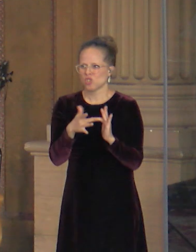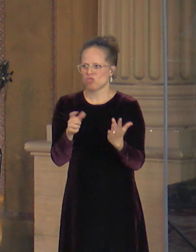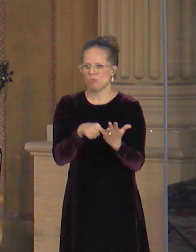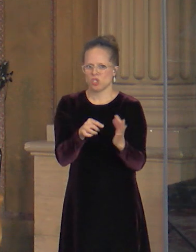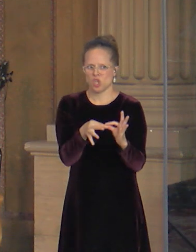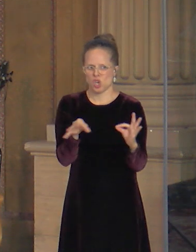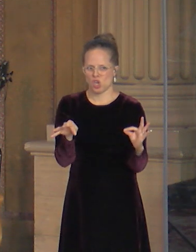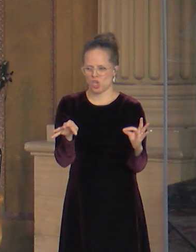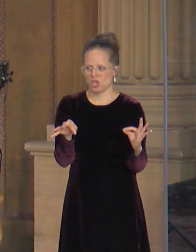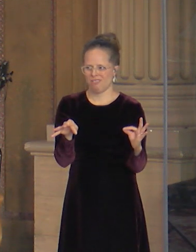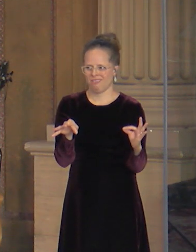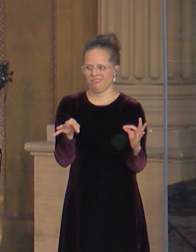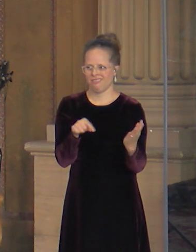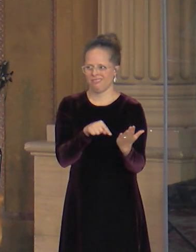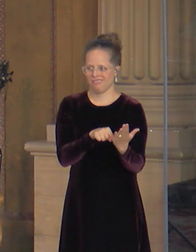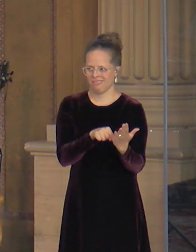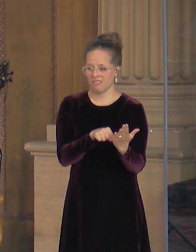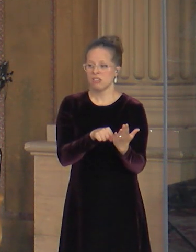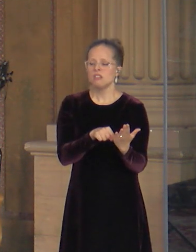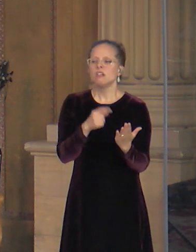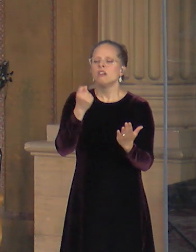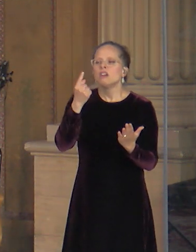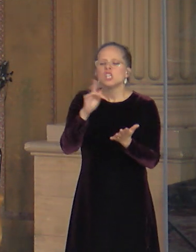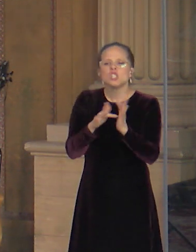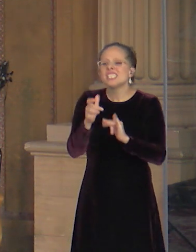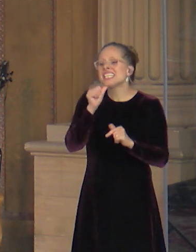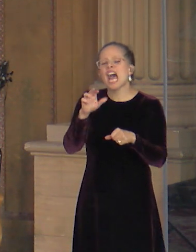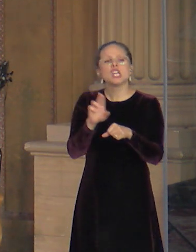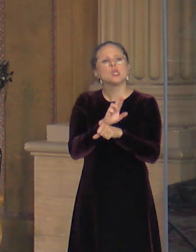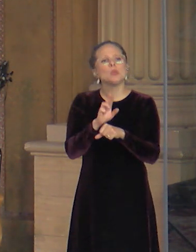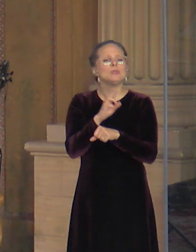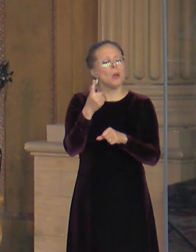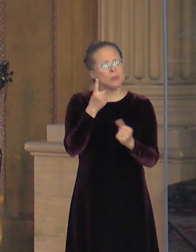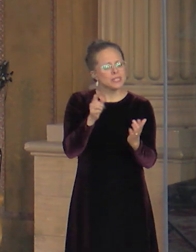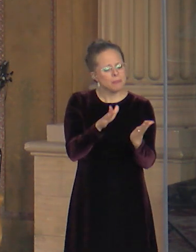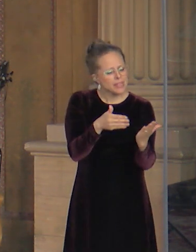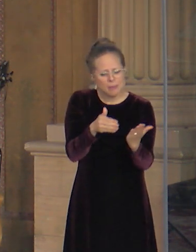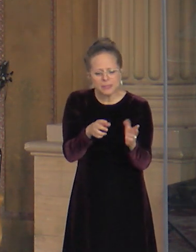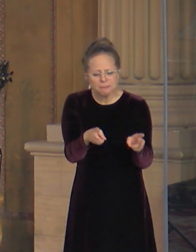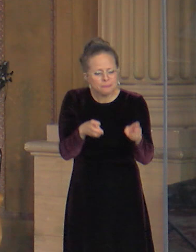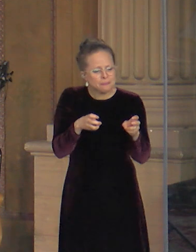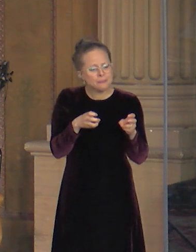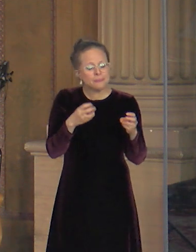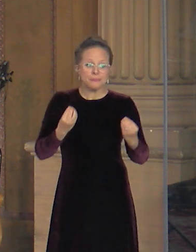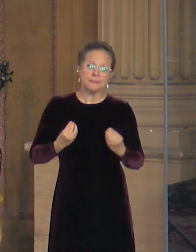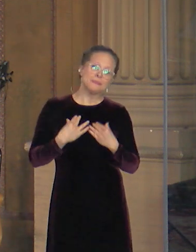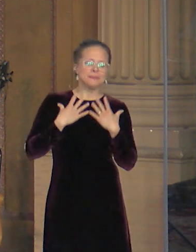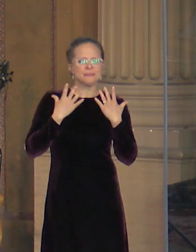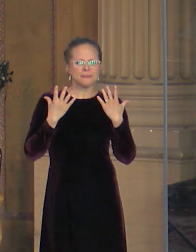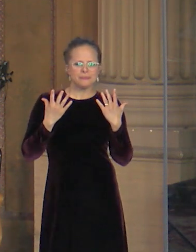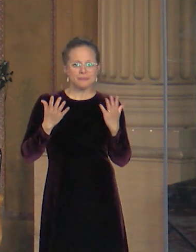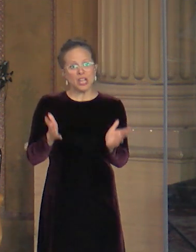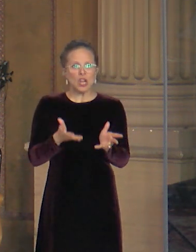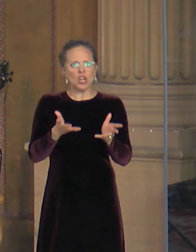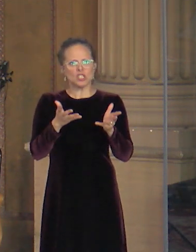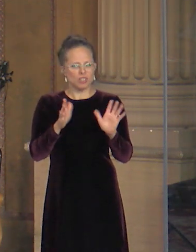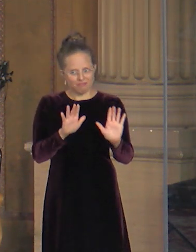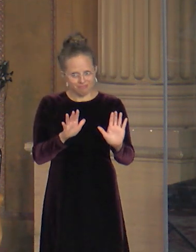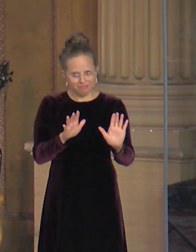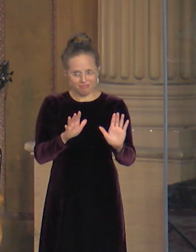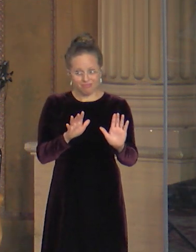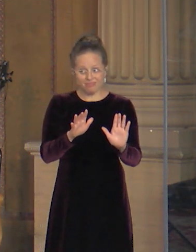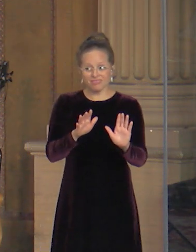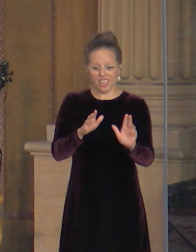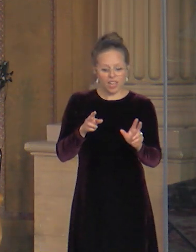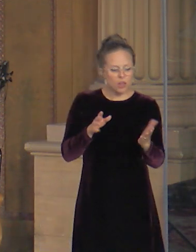scriptures that kind of inspired him and gave him some strength for these particular temptations he was pulling from one particular narrative in the Old Testament